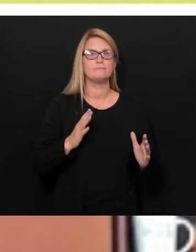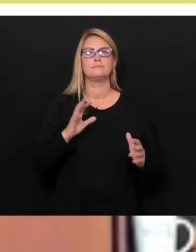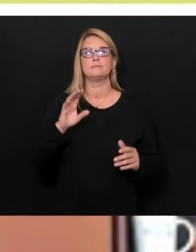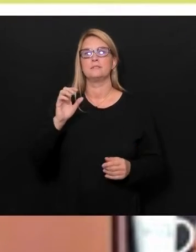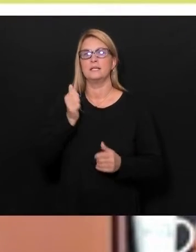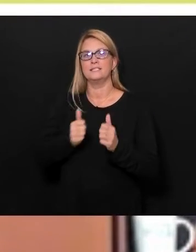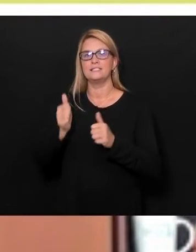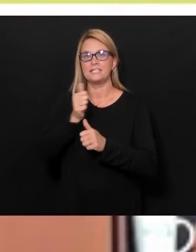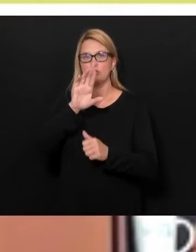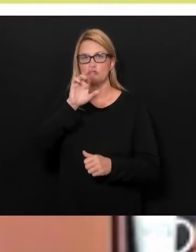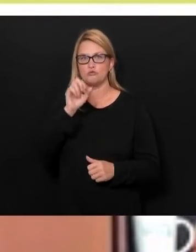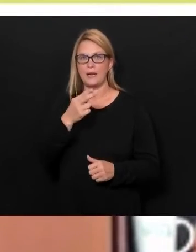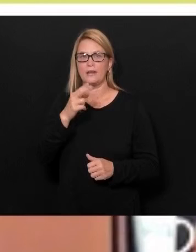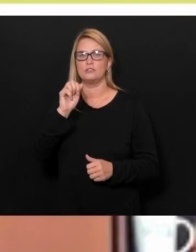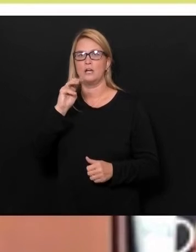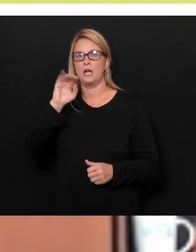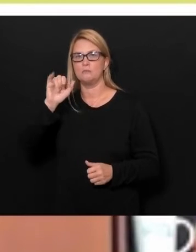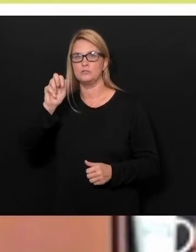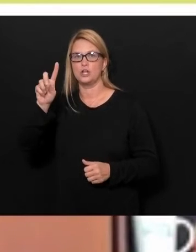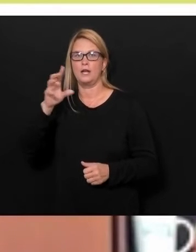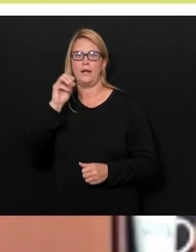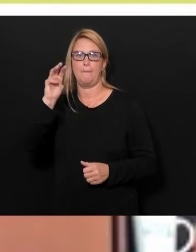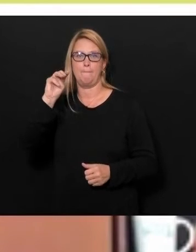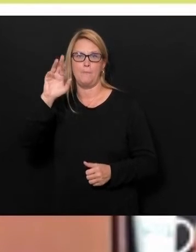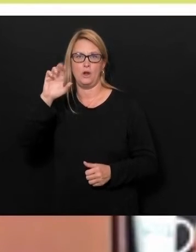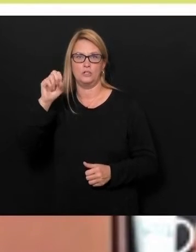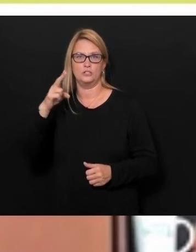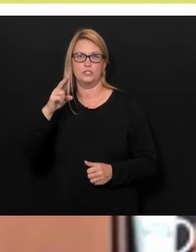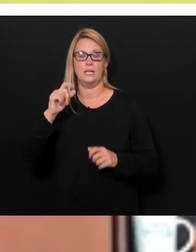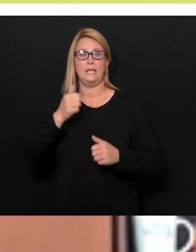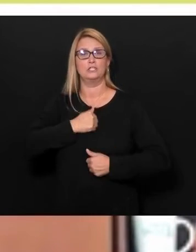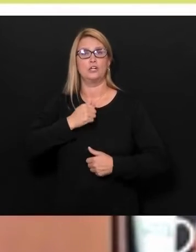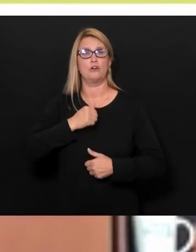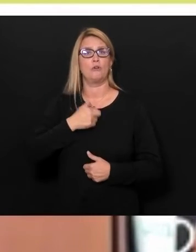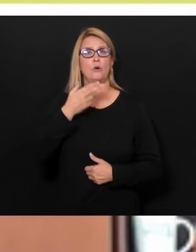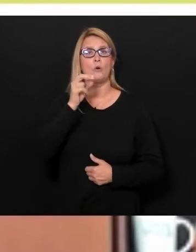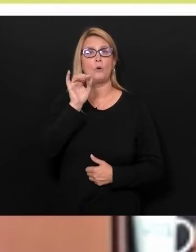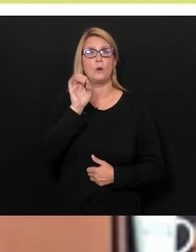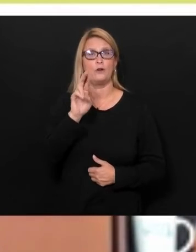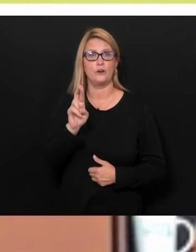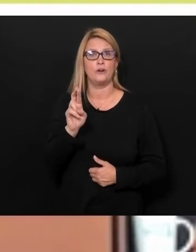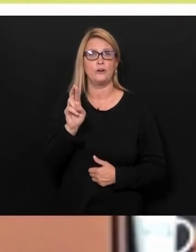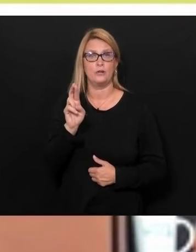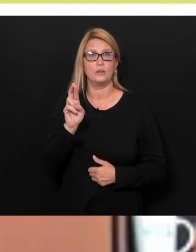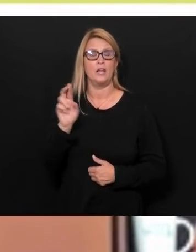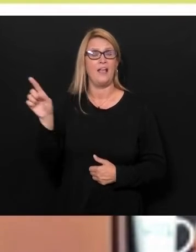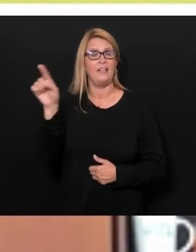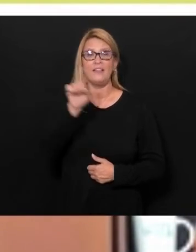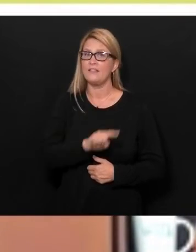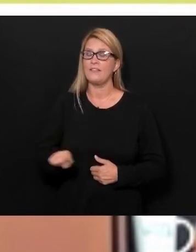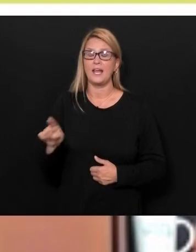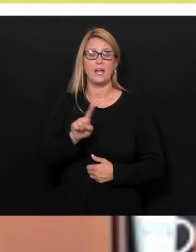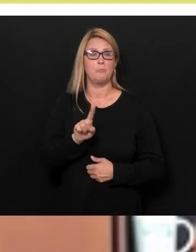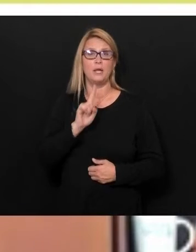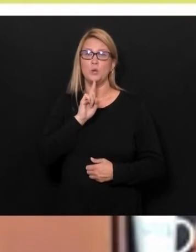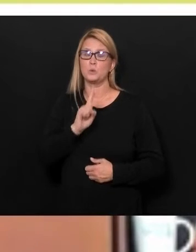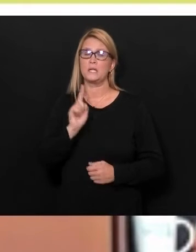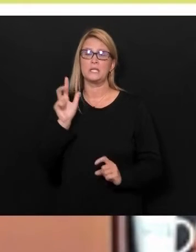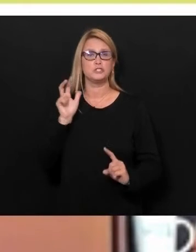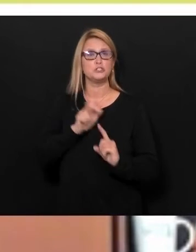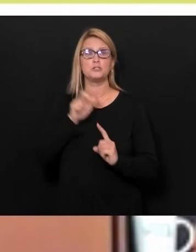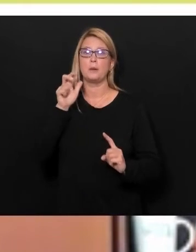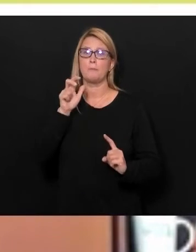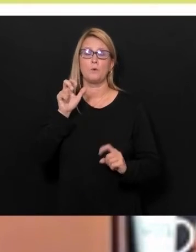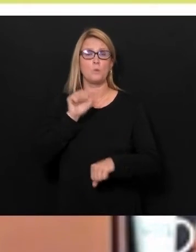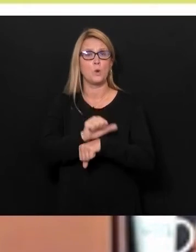Dr. Amjad, Dr. Marsh, and General Hoyer. They have been excellent to work with throughout this